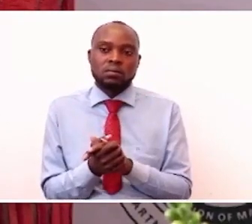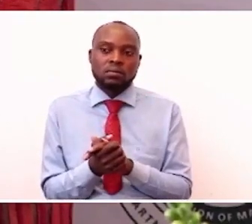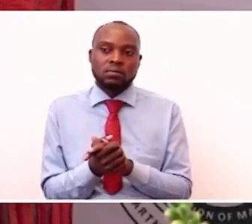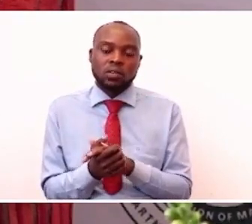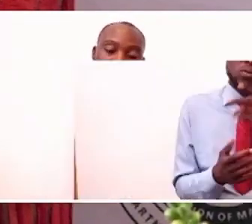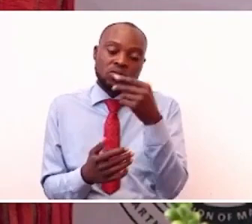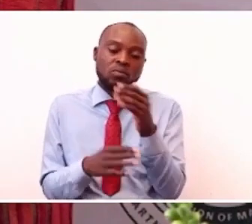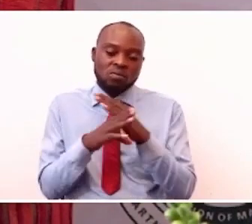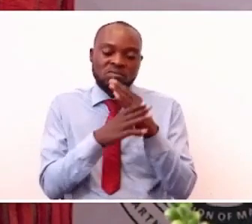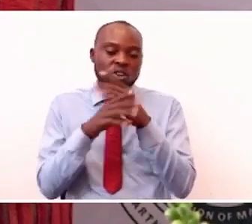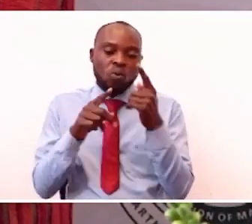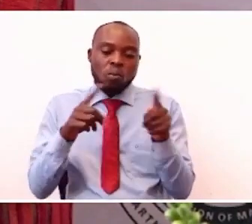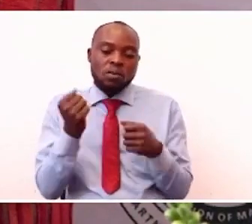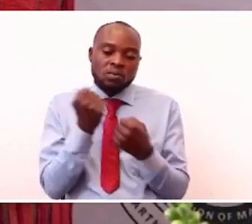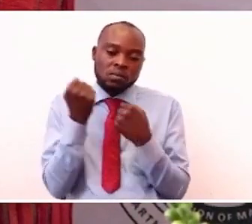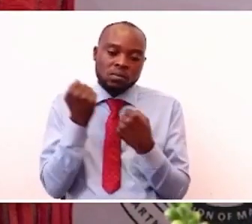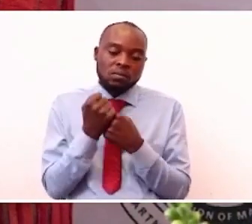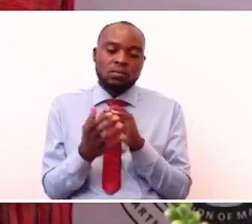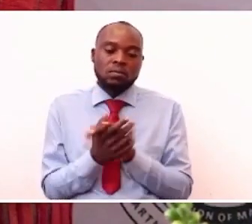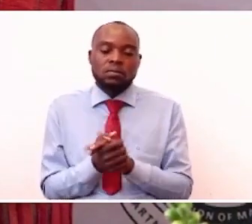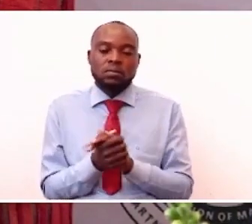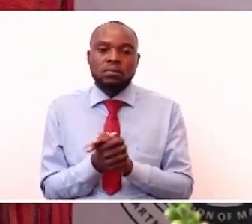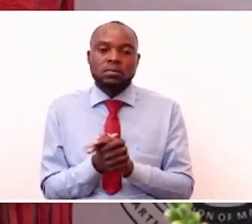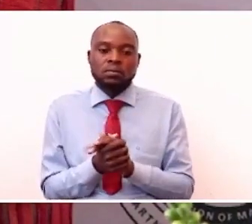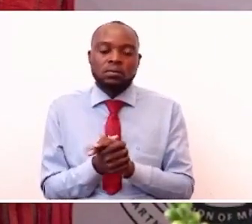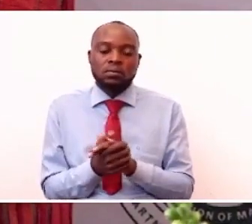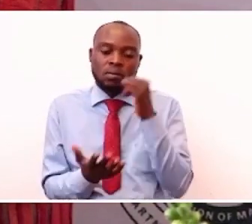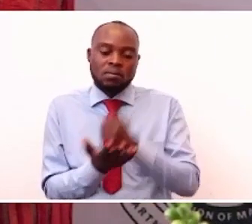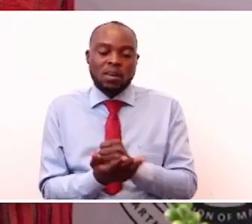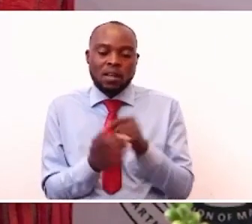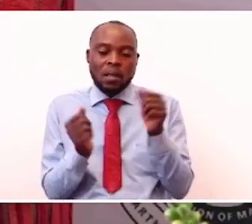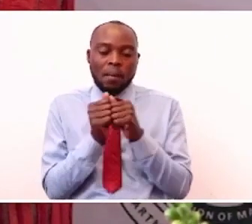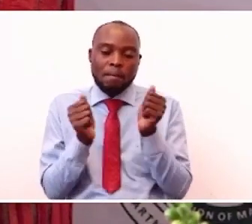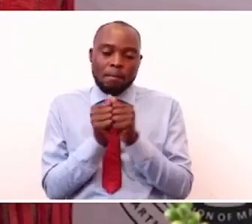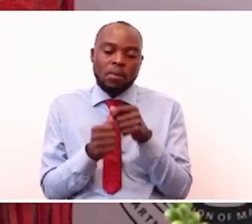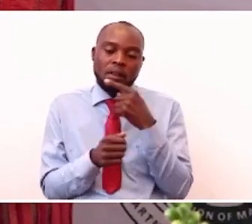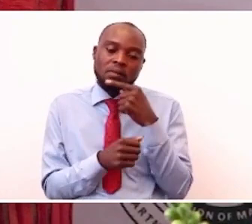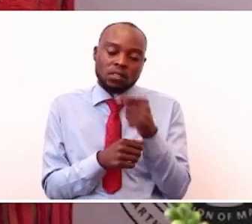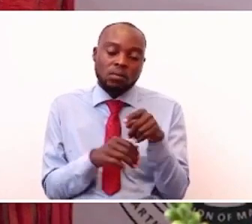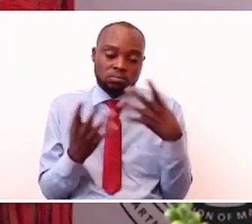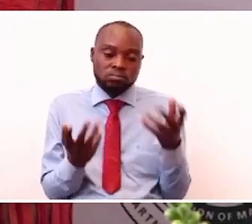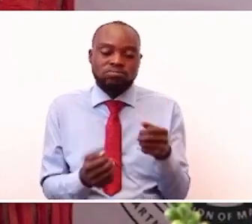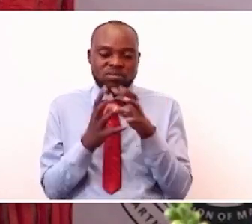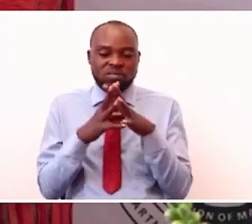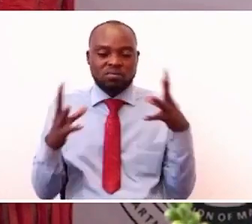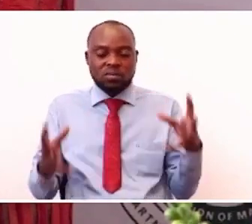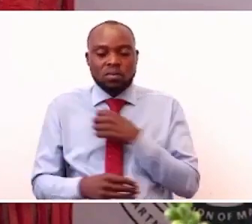support. I think most central banks have expressed that the biggest concern is